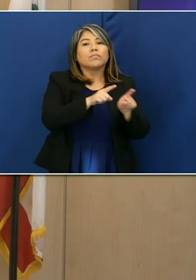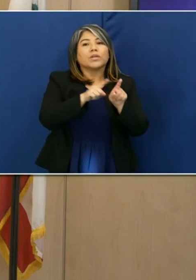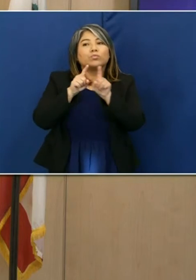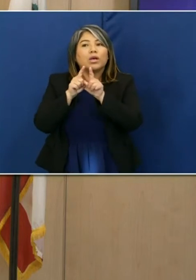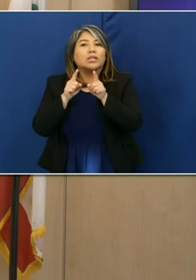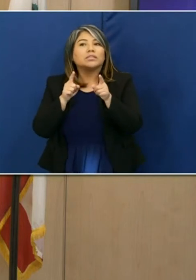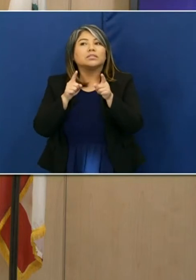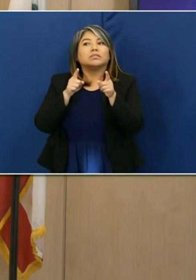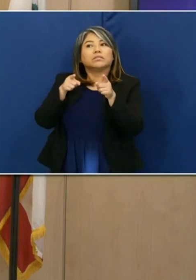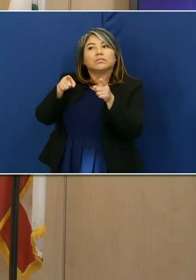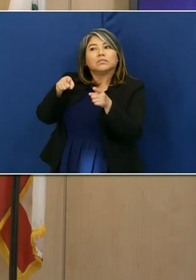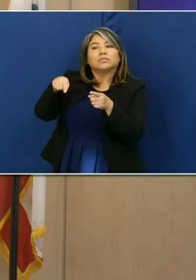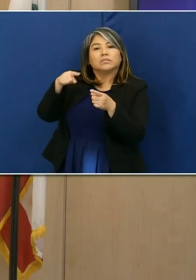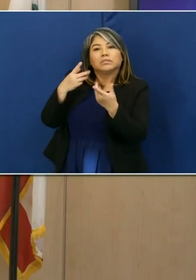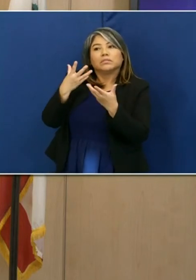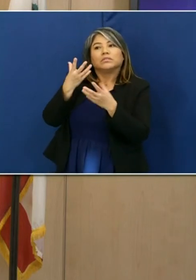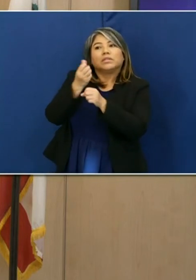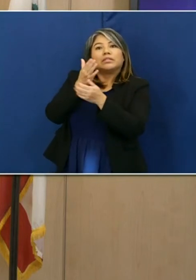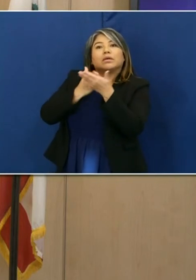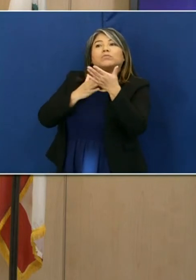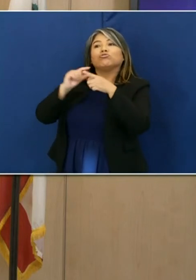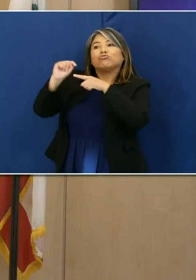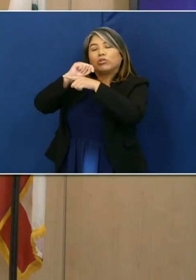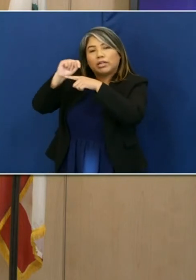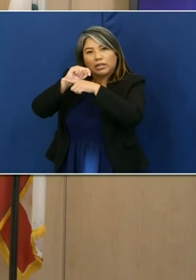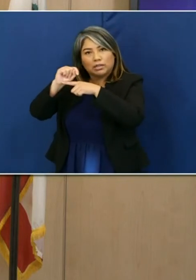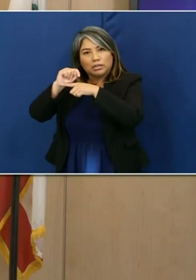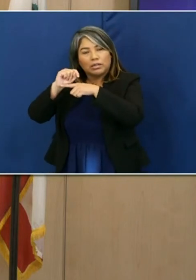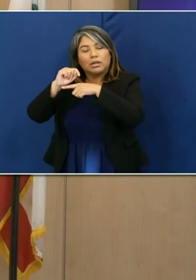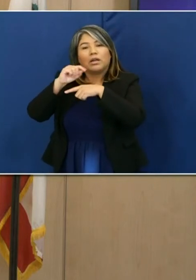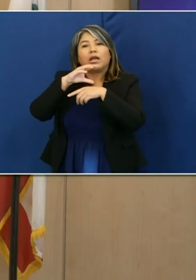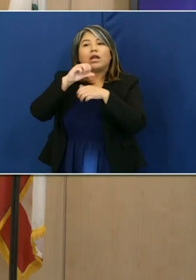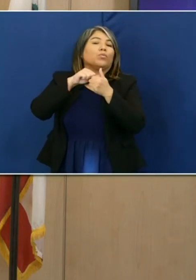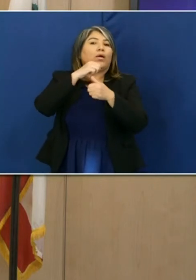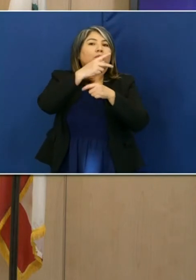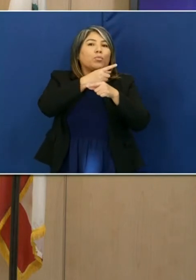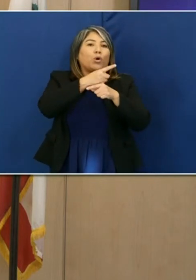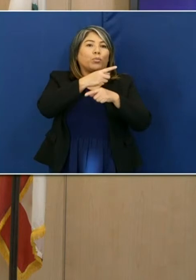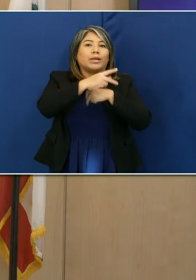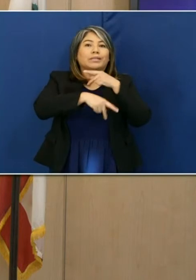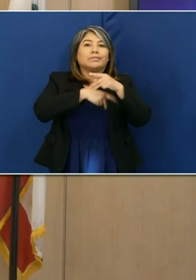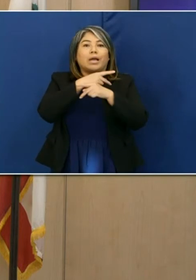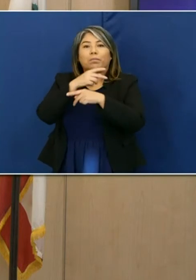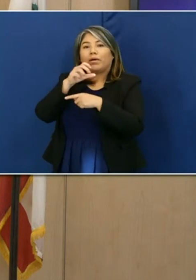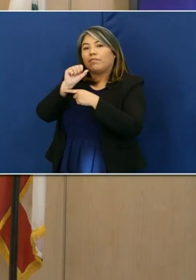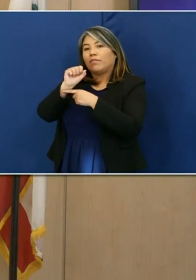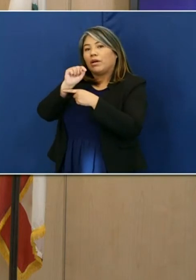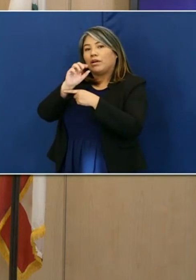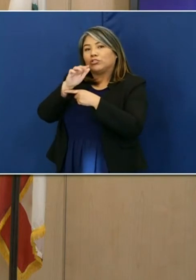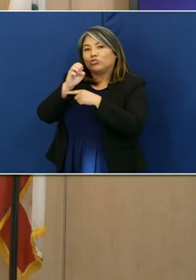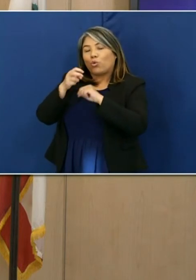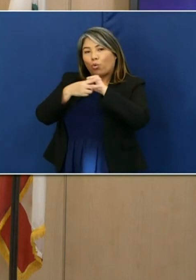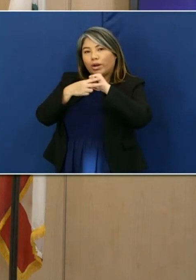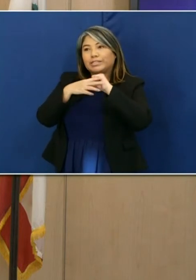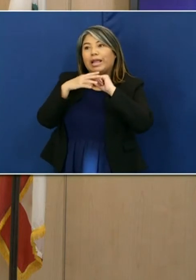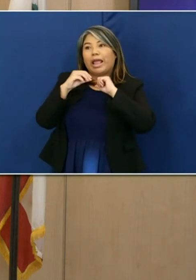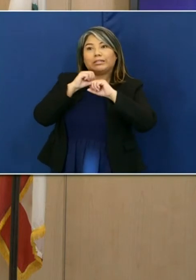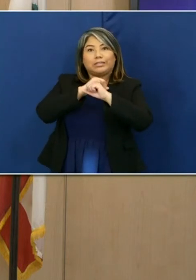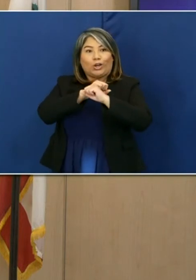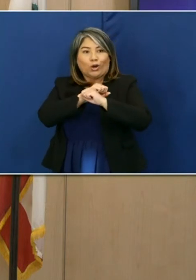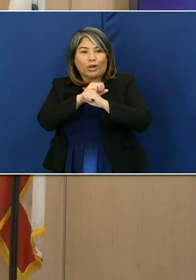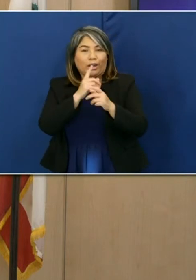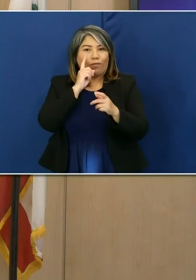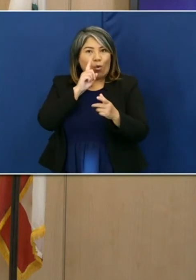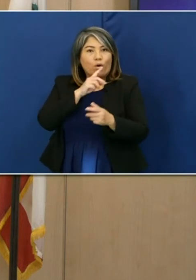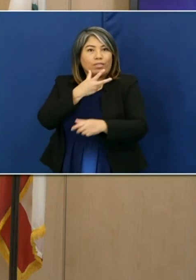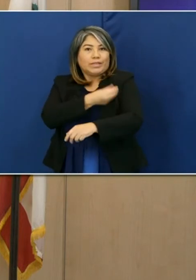as go through some training, and with the appropriate type of storage and security, can, in fact, receive vaccine.